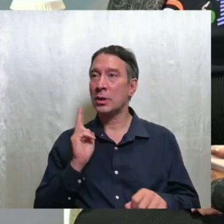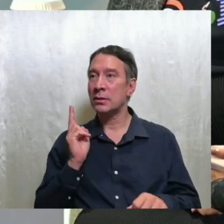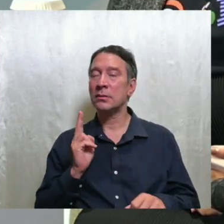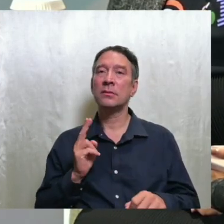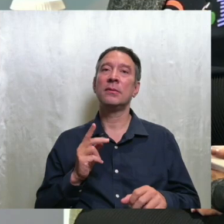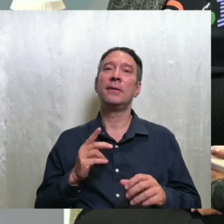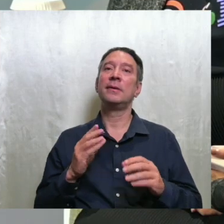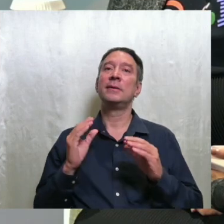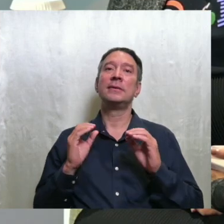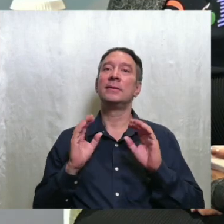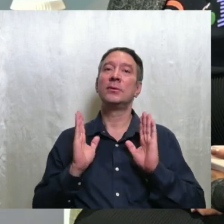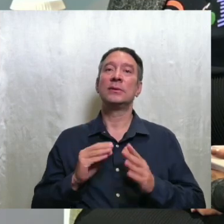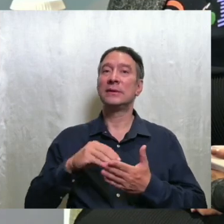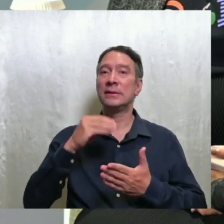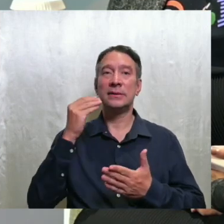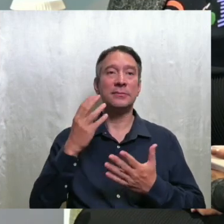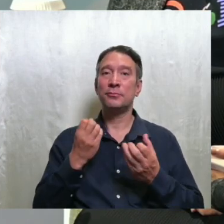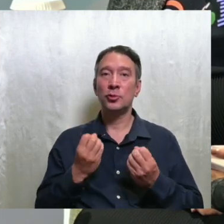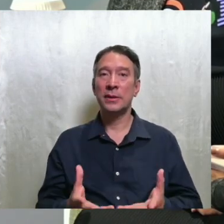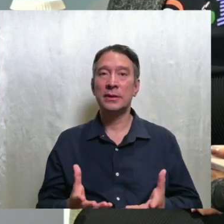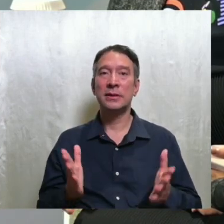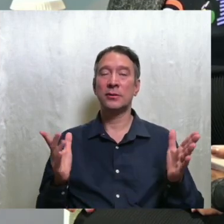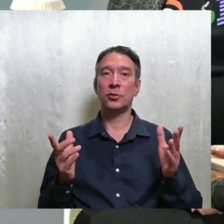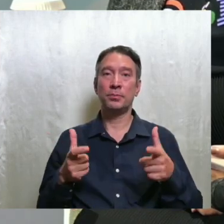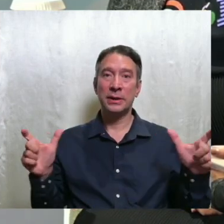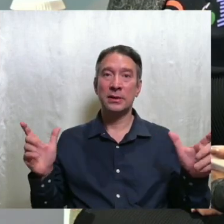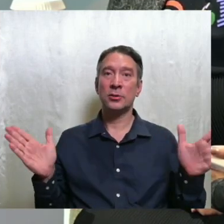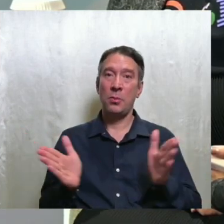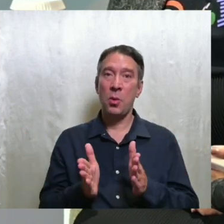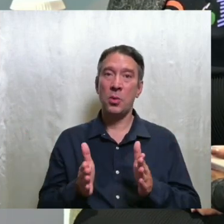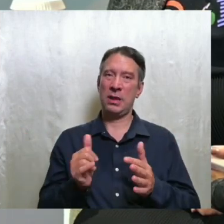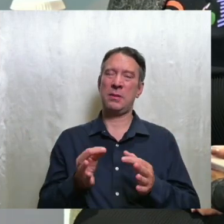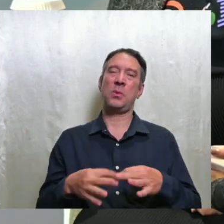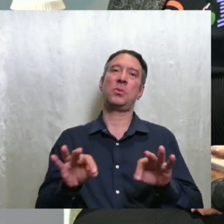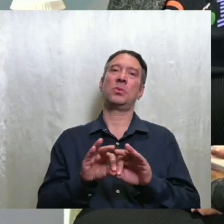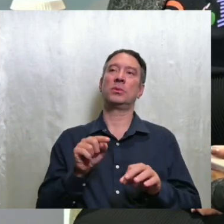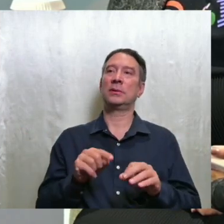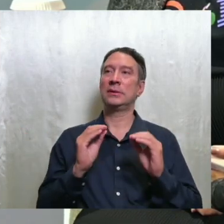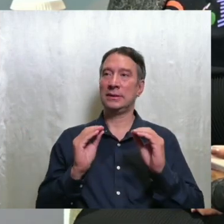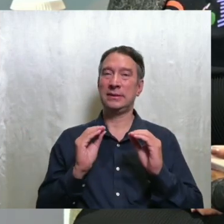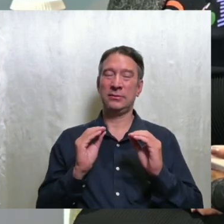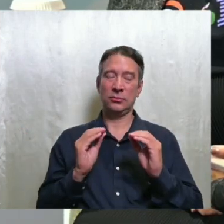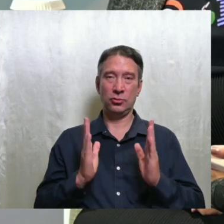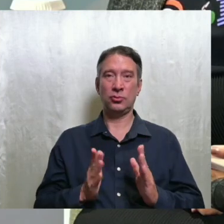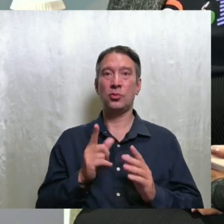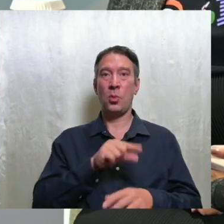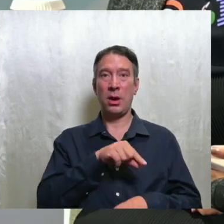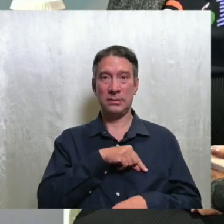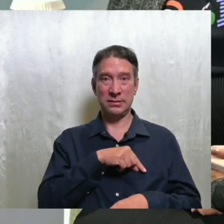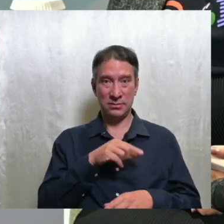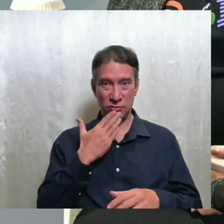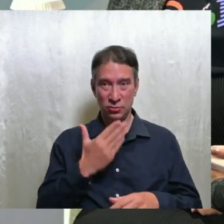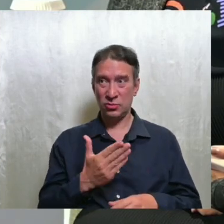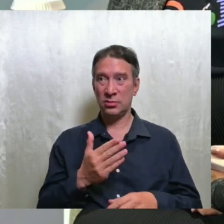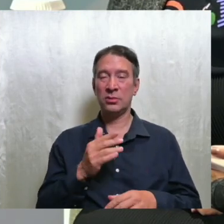issue is the quality of the quality of the teaching and what they are teaching to those classes.